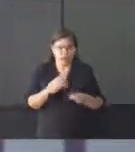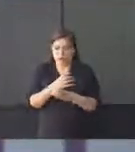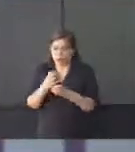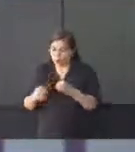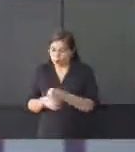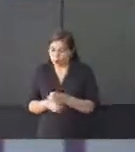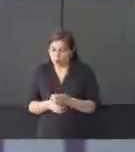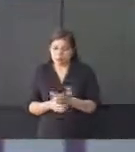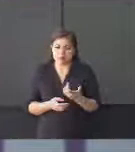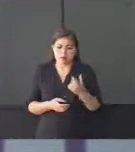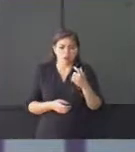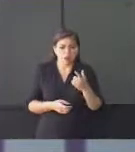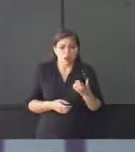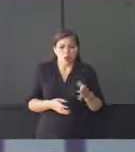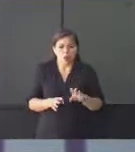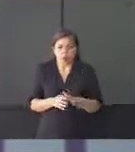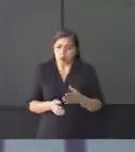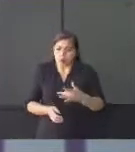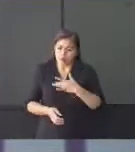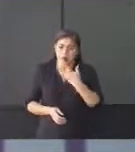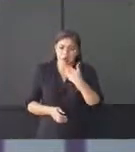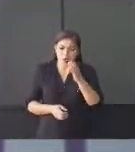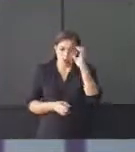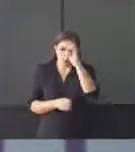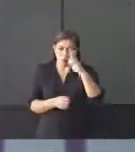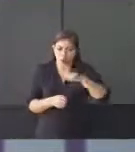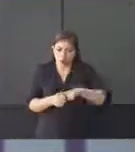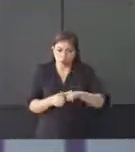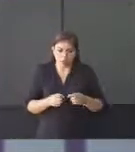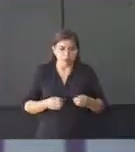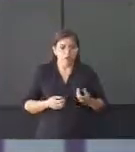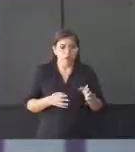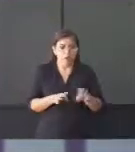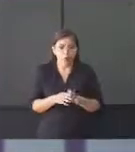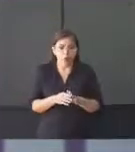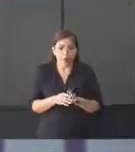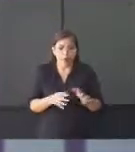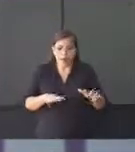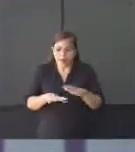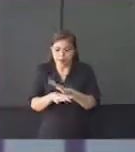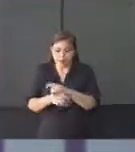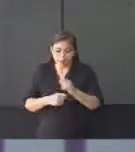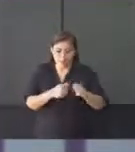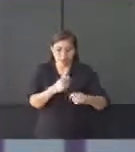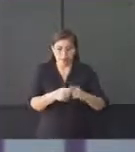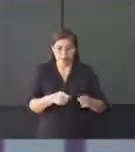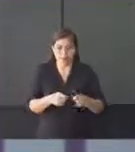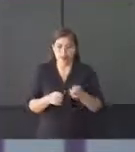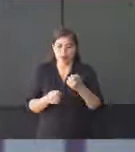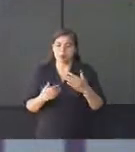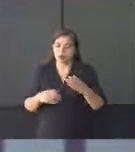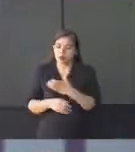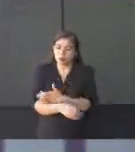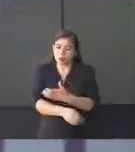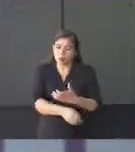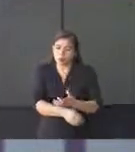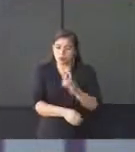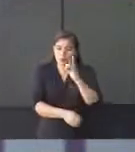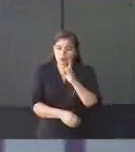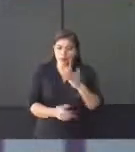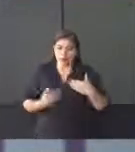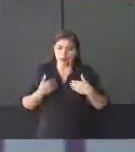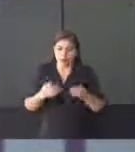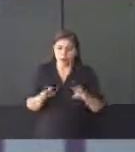and diversity, they give us culture. And in European terms,